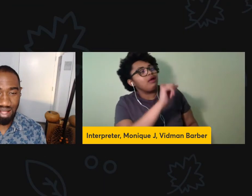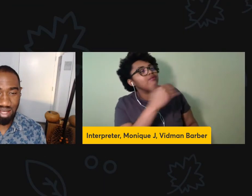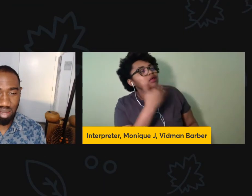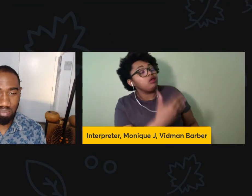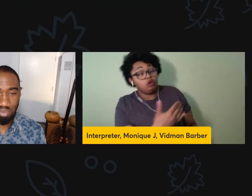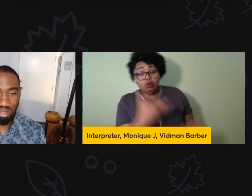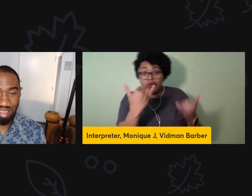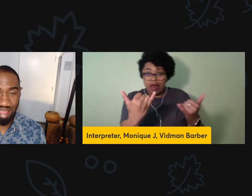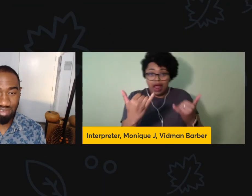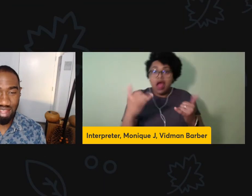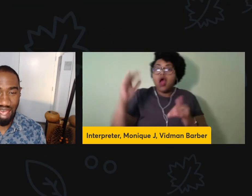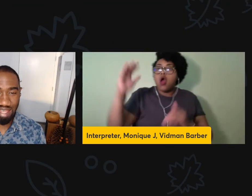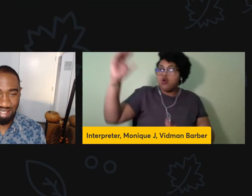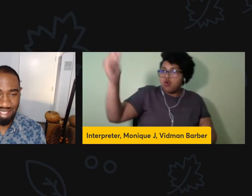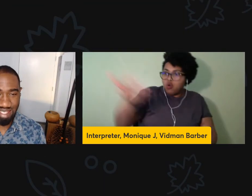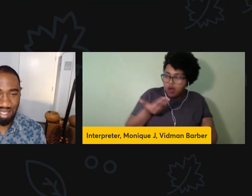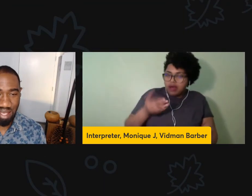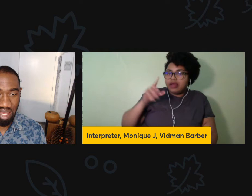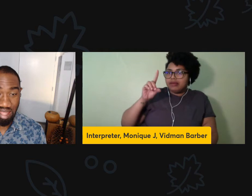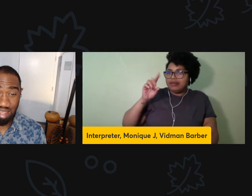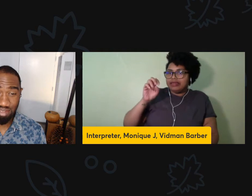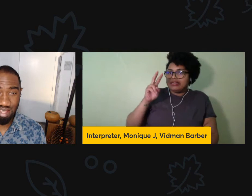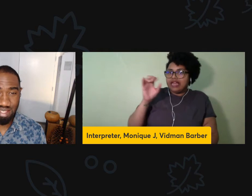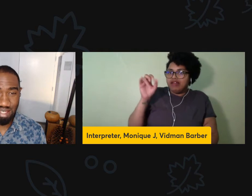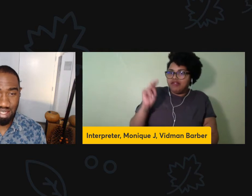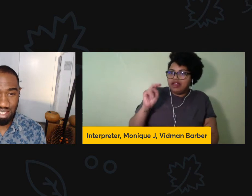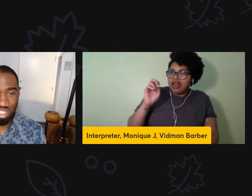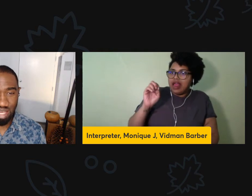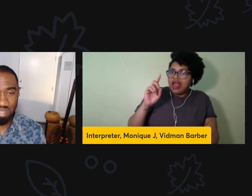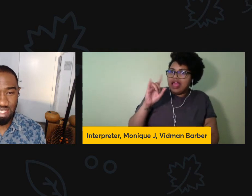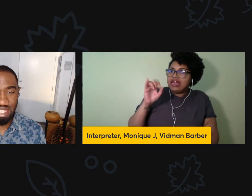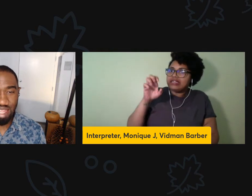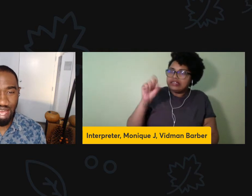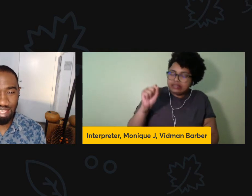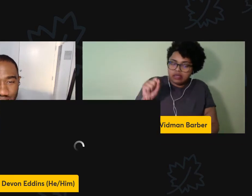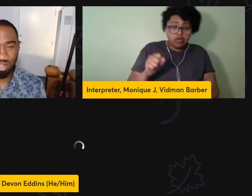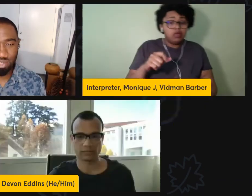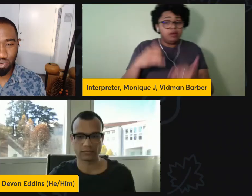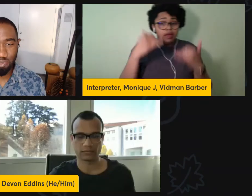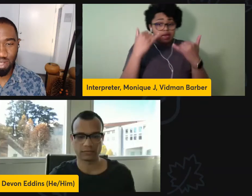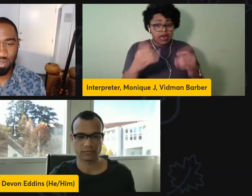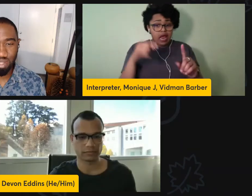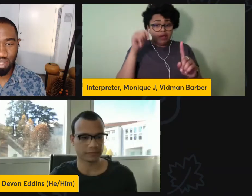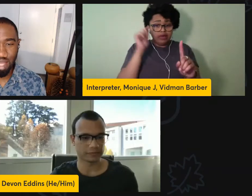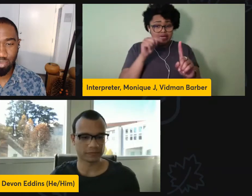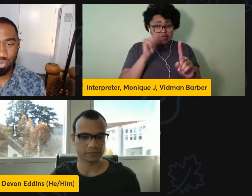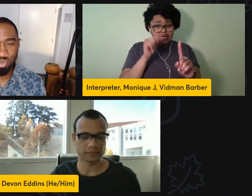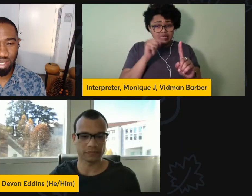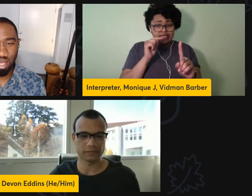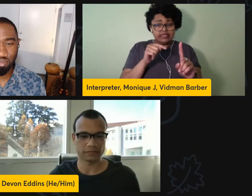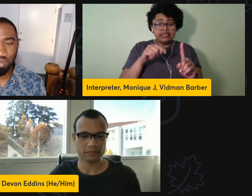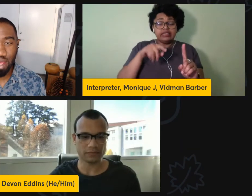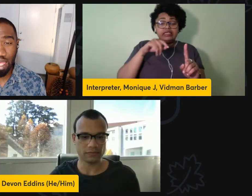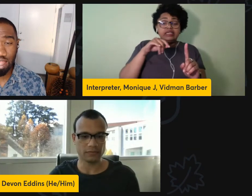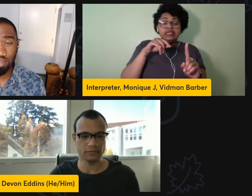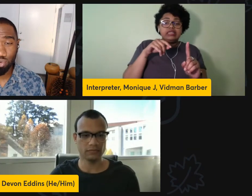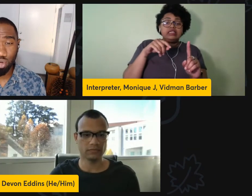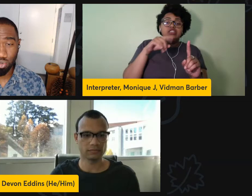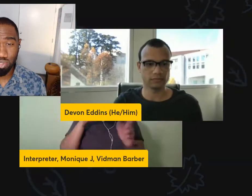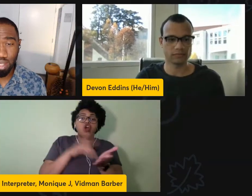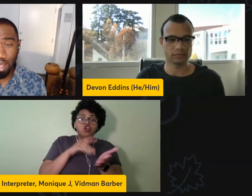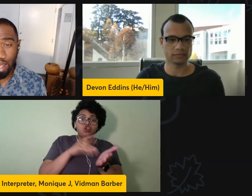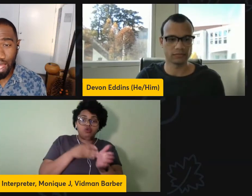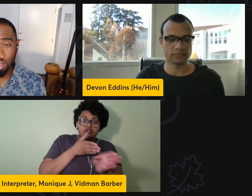now welcome Devon Eddins. Devon is a James T. Laney Doctoral Fellow in the Laboratory of